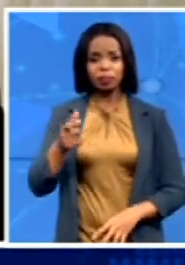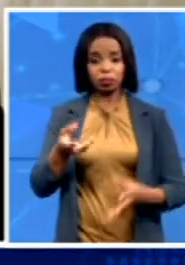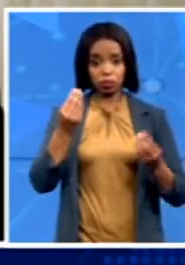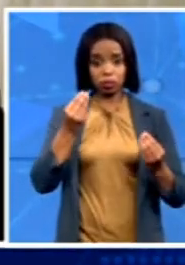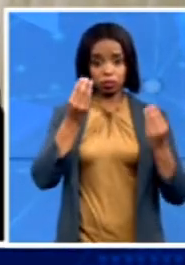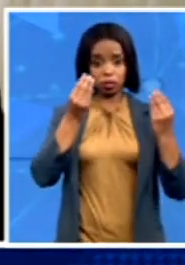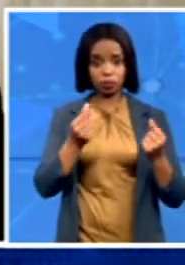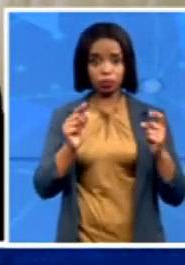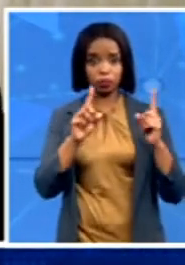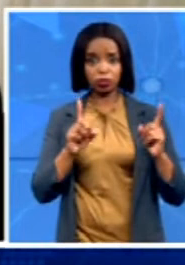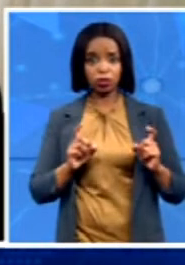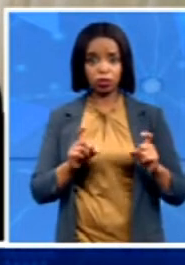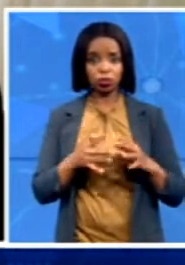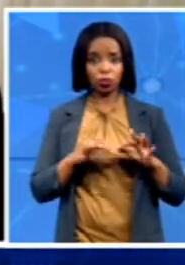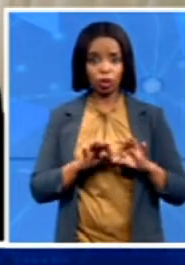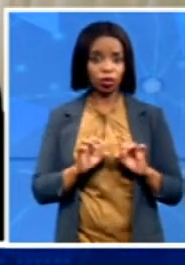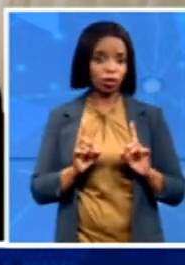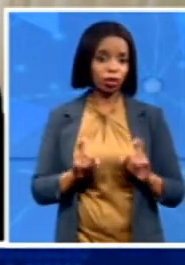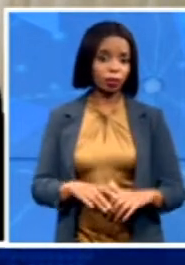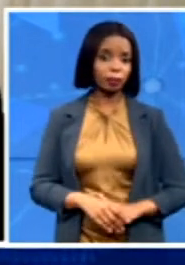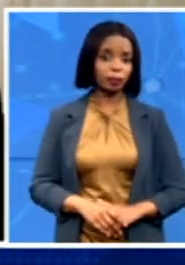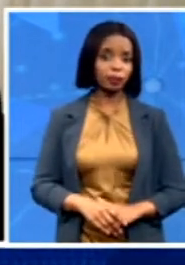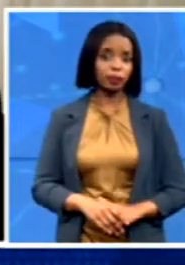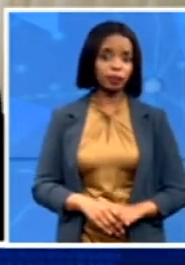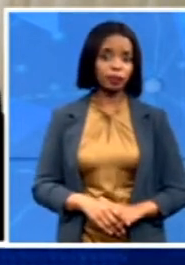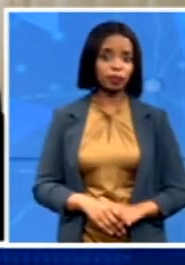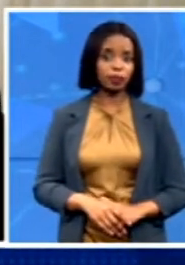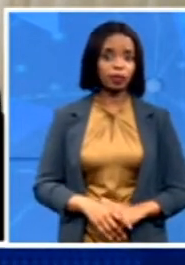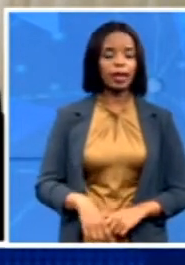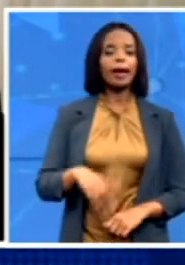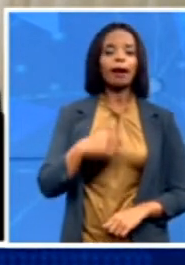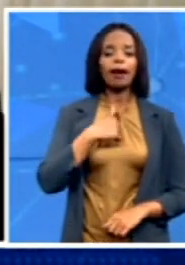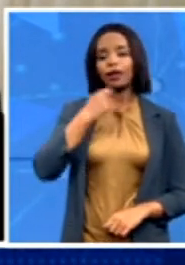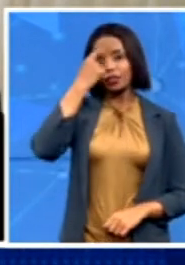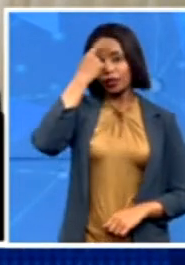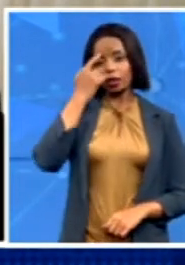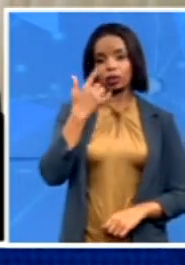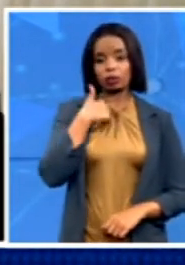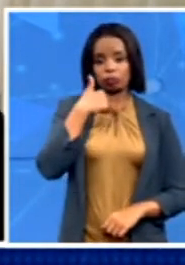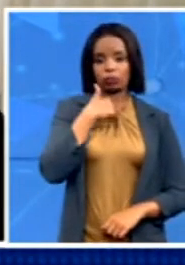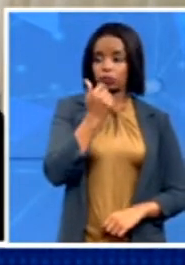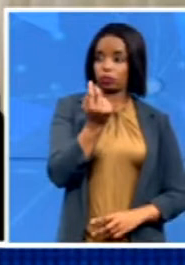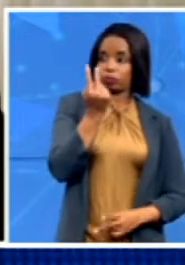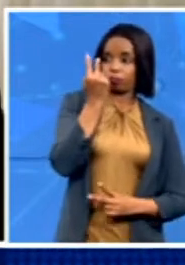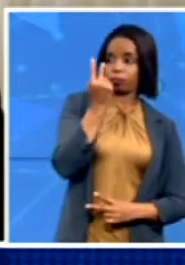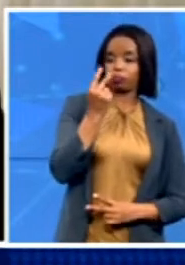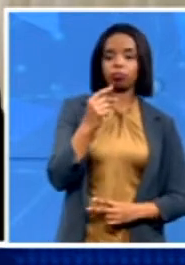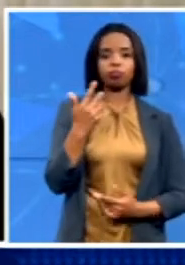Well, I think that from if we judge it by the other the censuses that have taken place